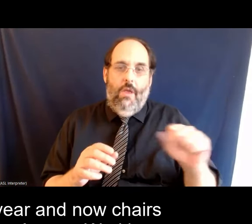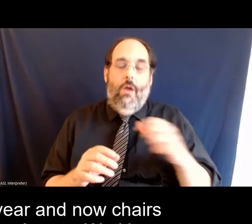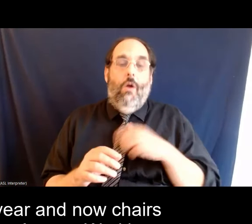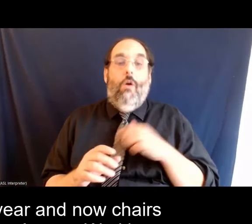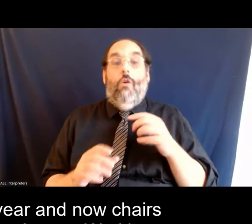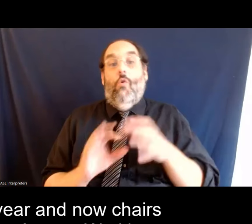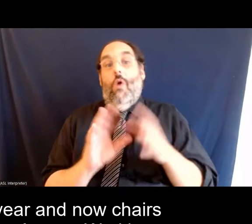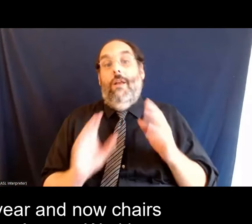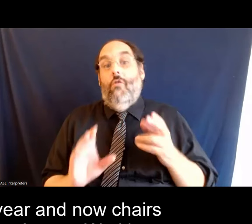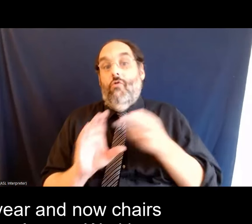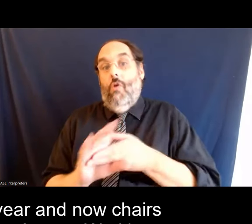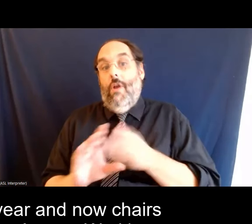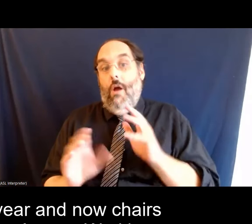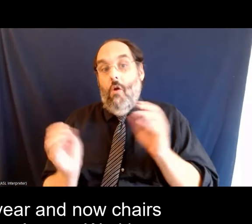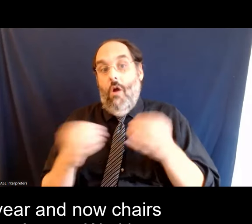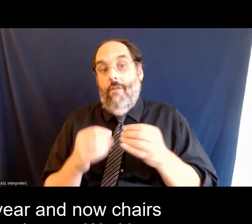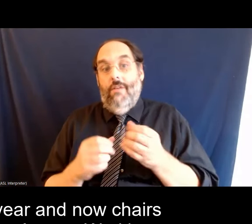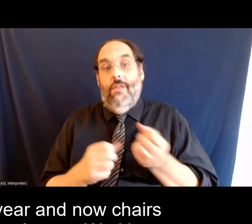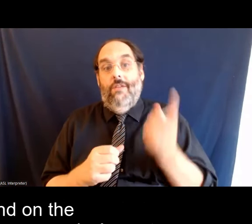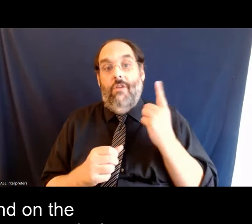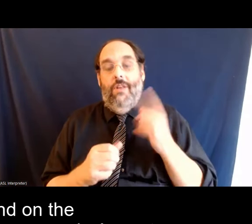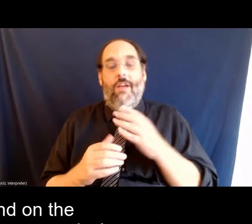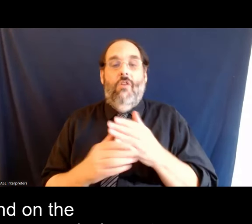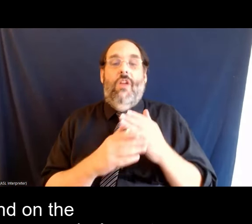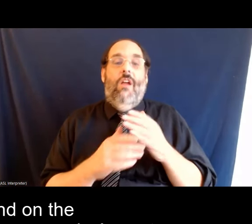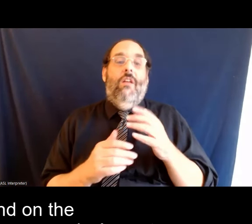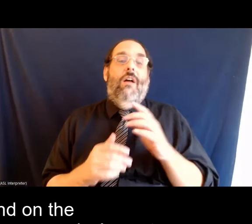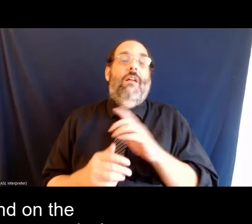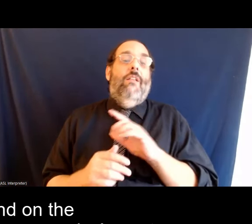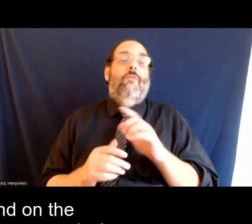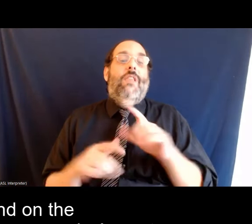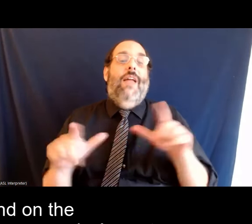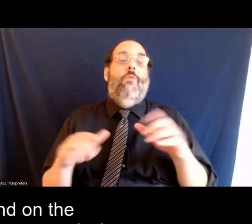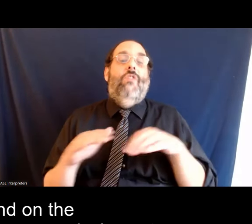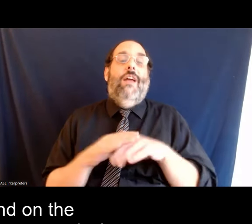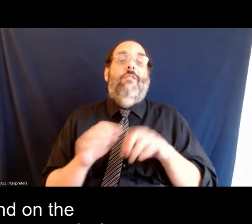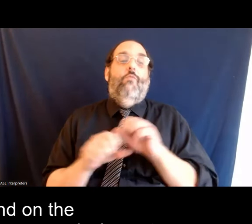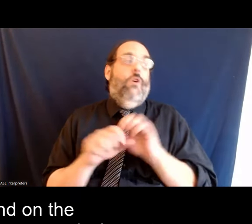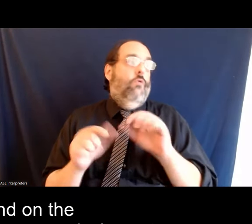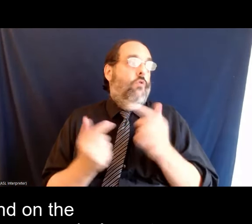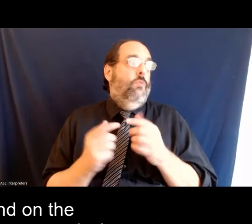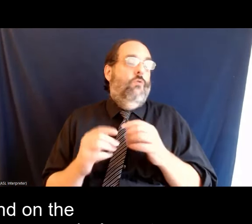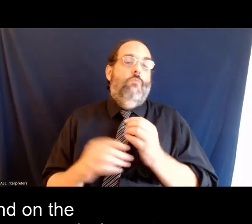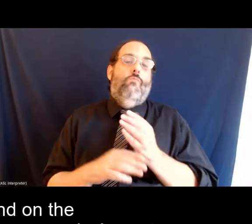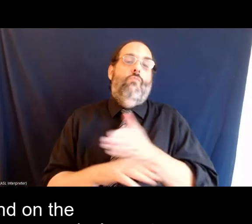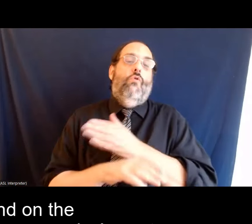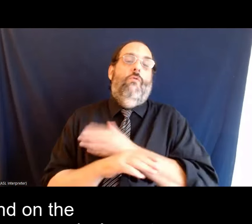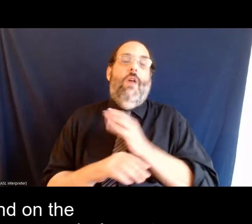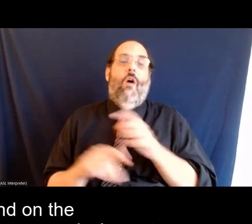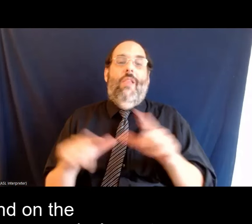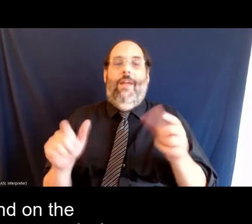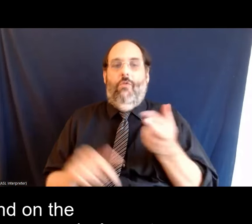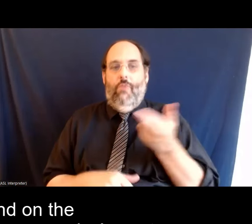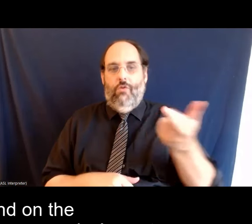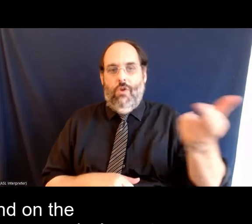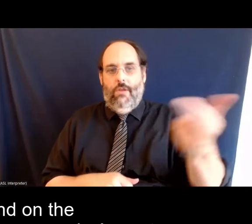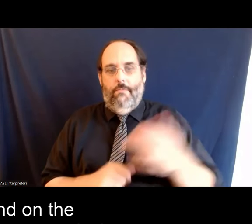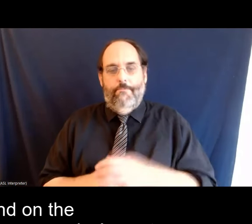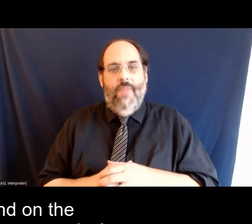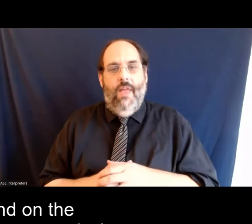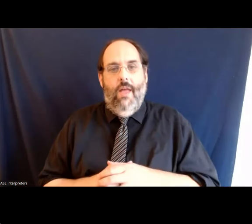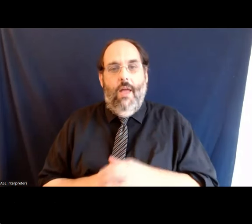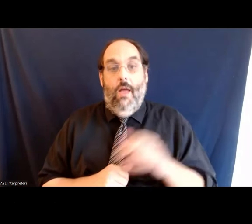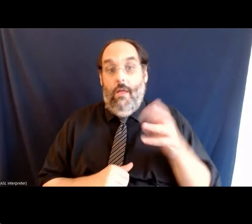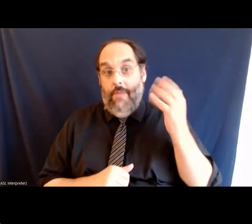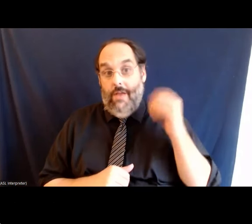year and now chairs the department's language access working group to help improve and expand on the department's language resources. In